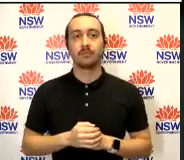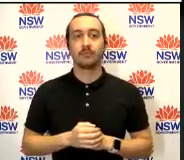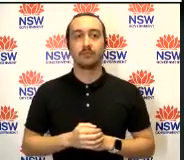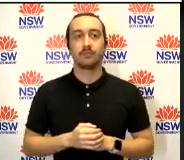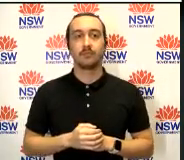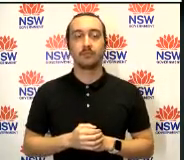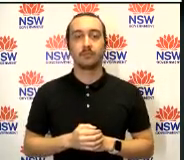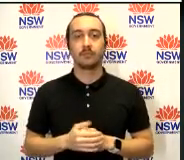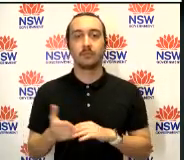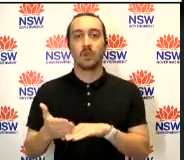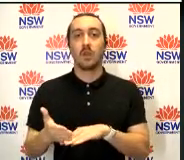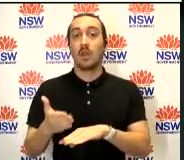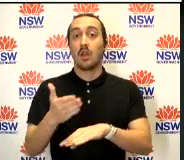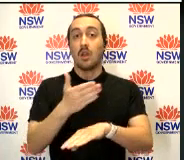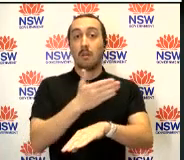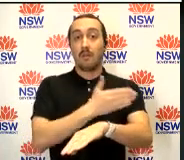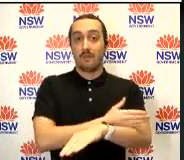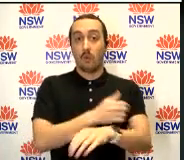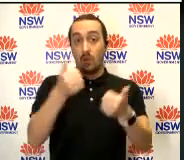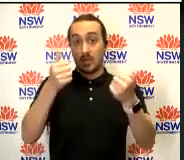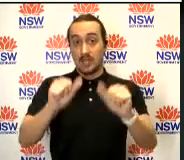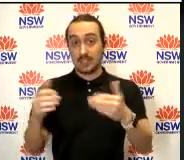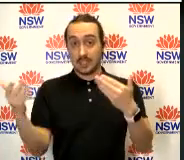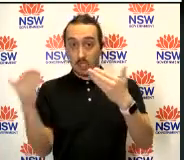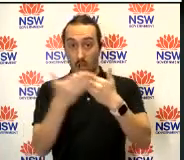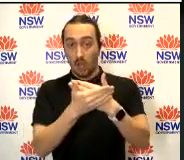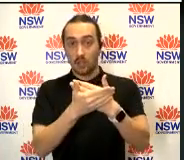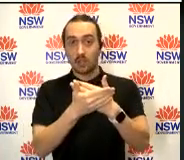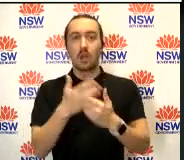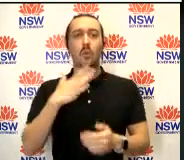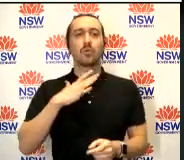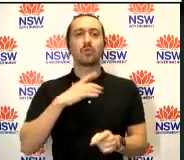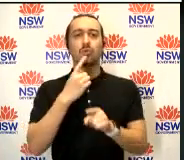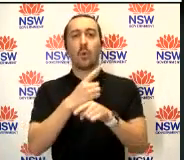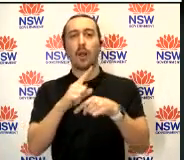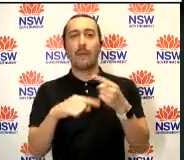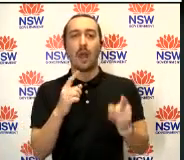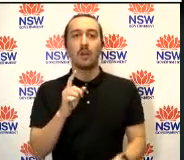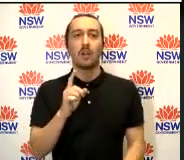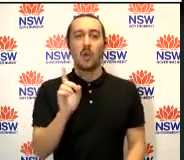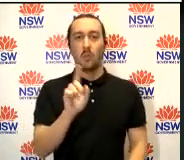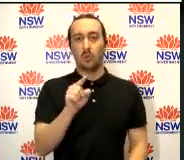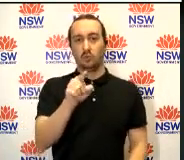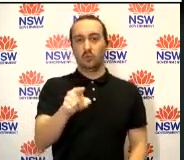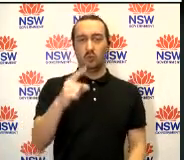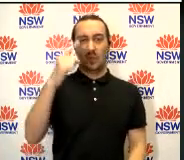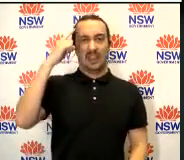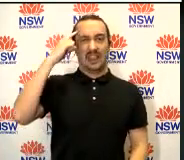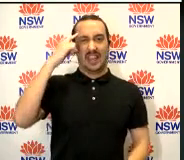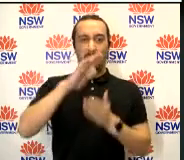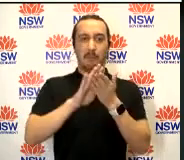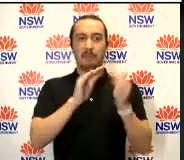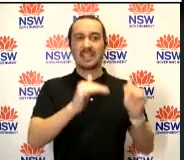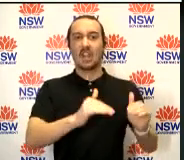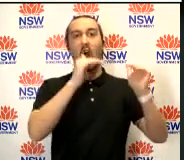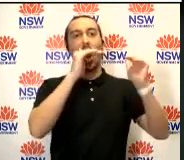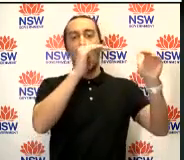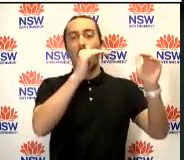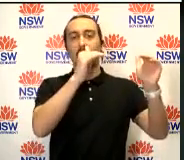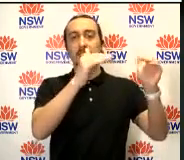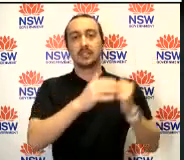I proceed with the next slide, I would like to debunk any myths around what constitutes height. There is no prescribed set